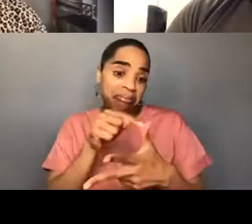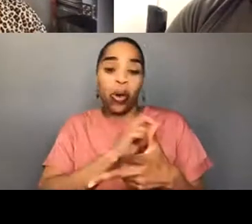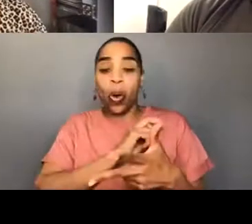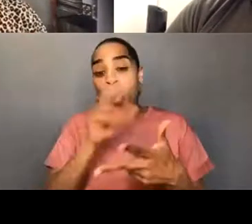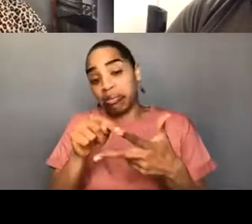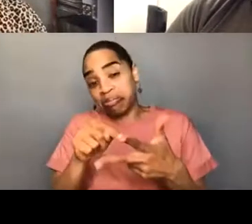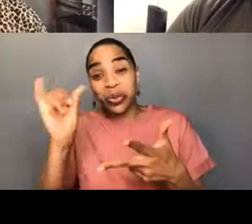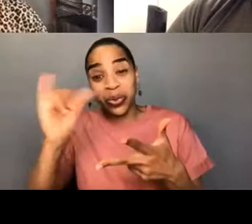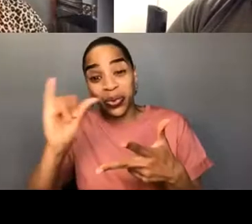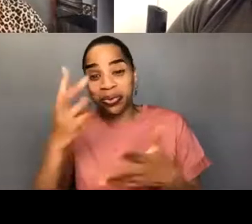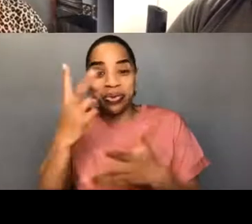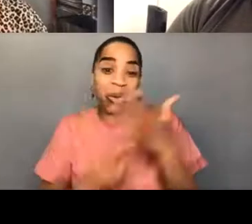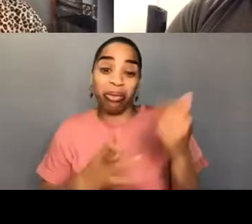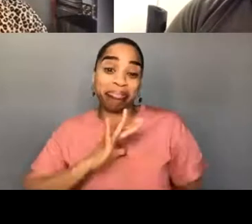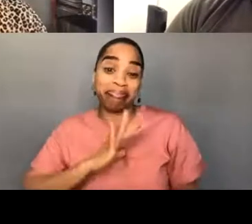been a historian.